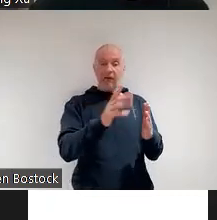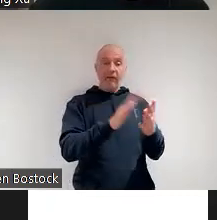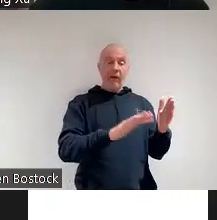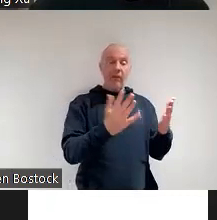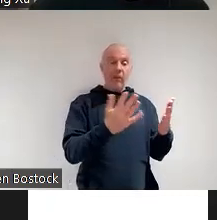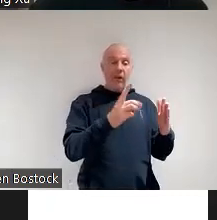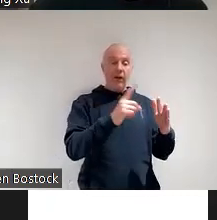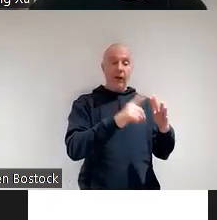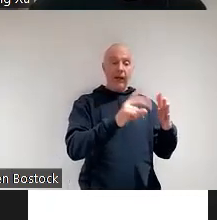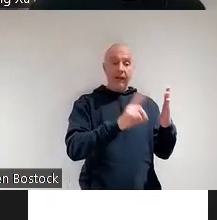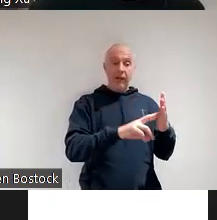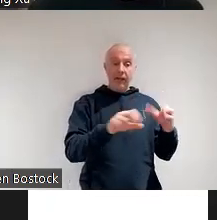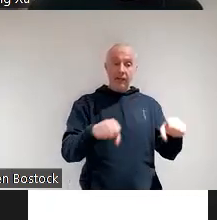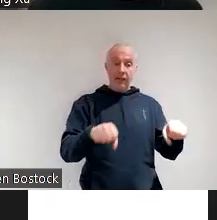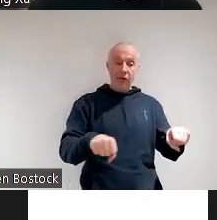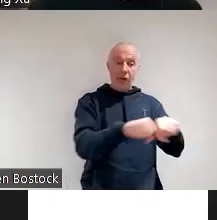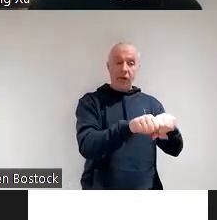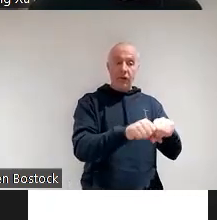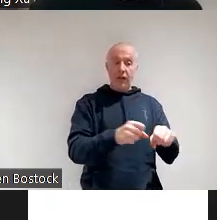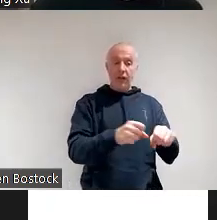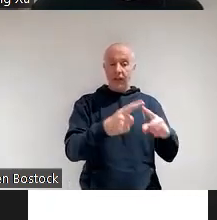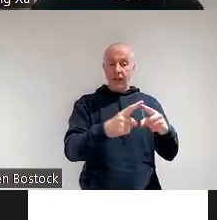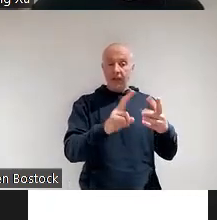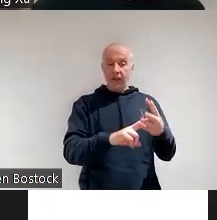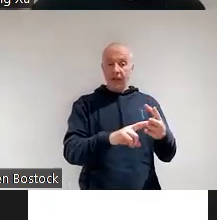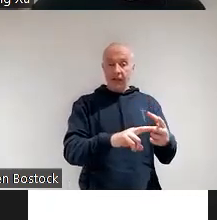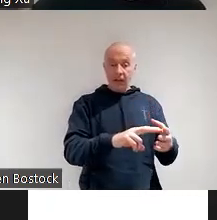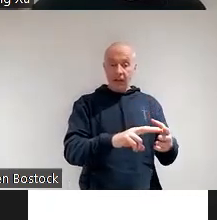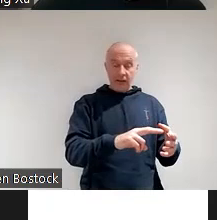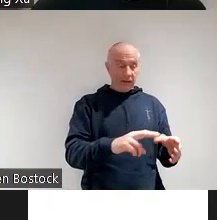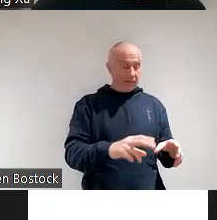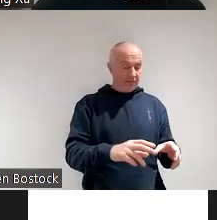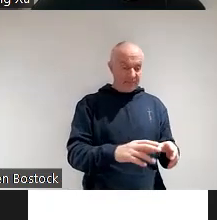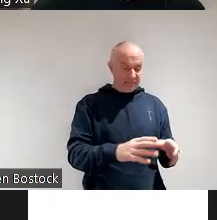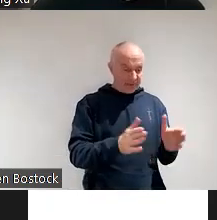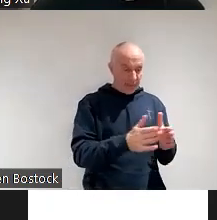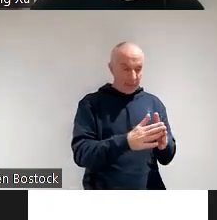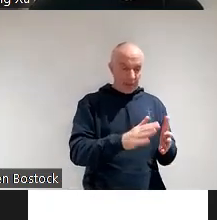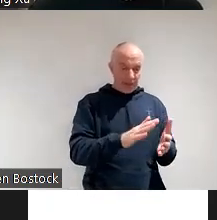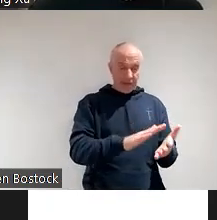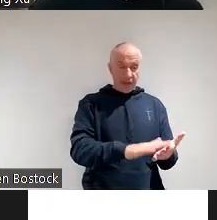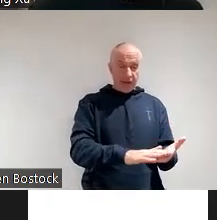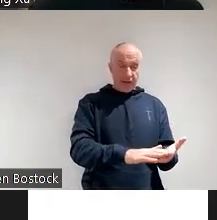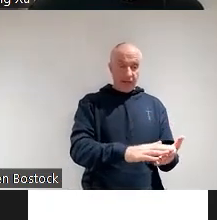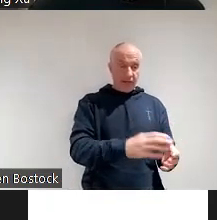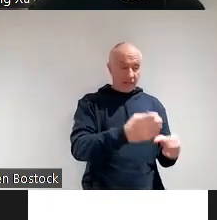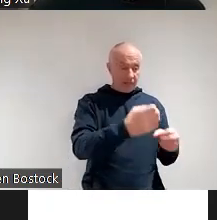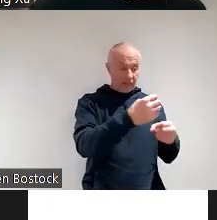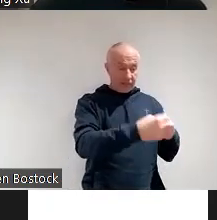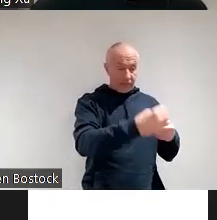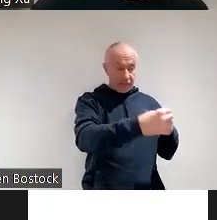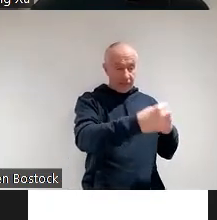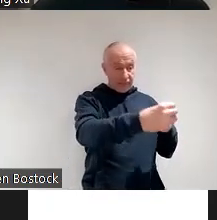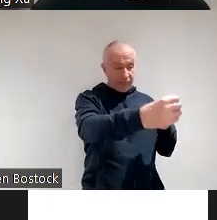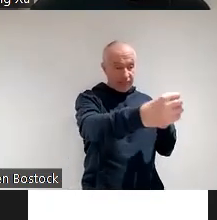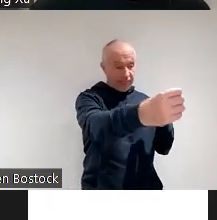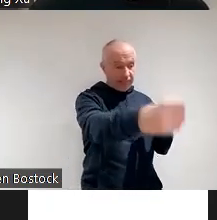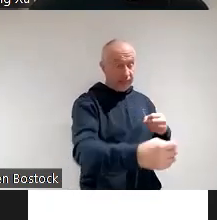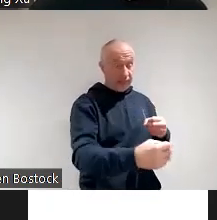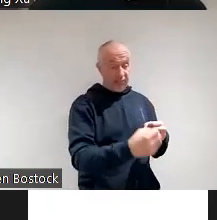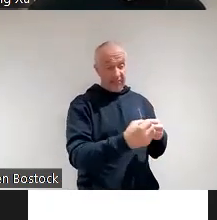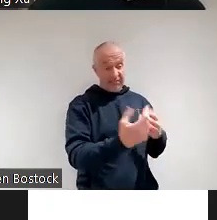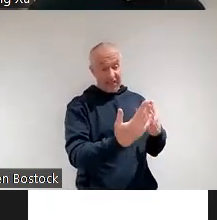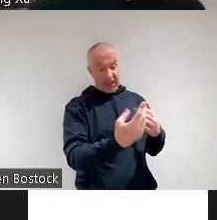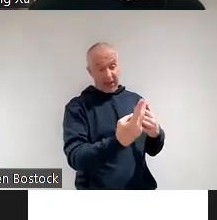or the EV is very, very small, but when you stack them up, let's say you have 10 or 20 chargers of it, if you stack them up, that is still not something